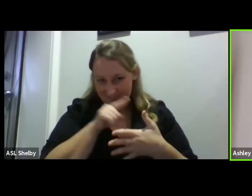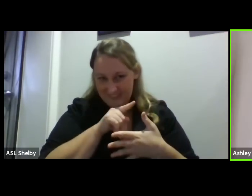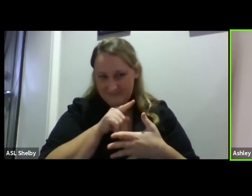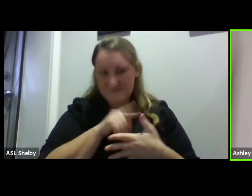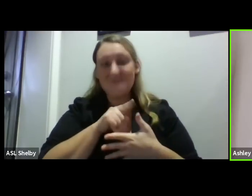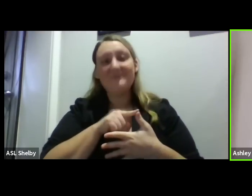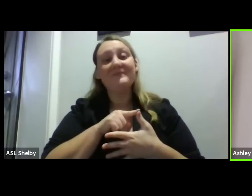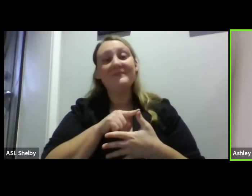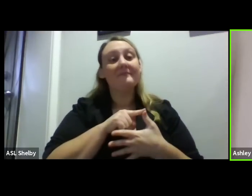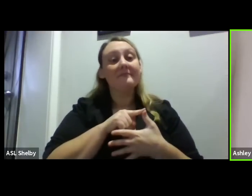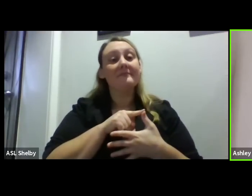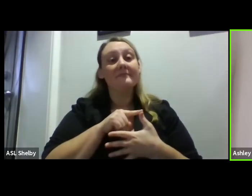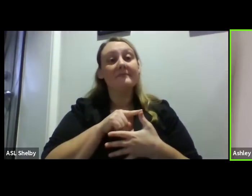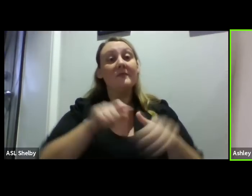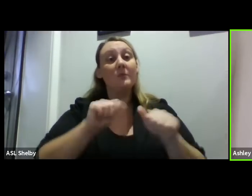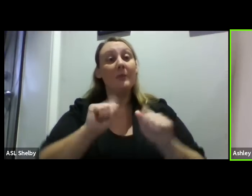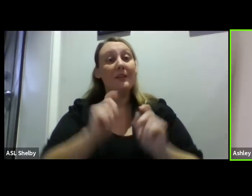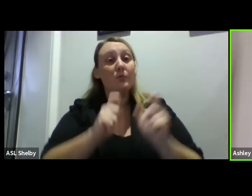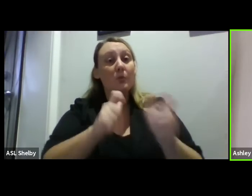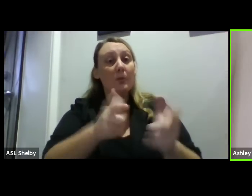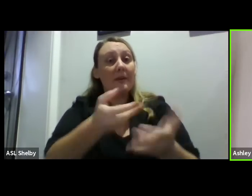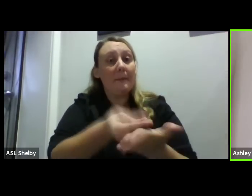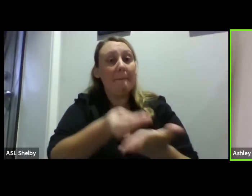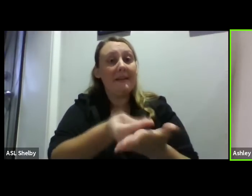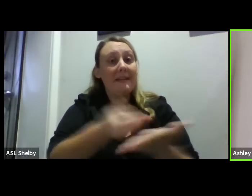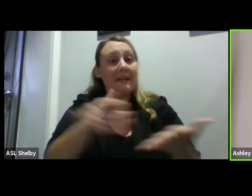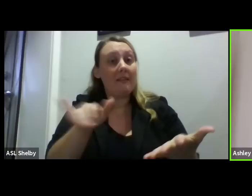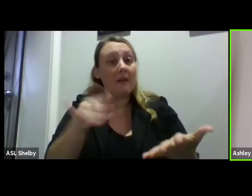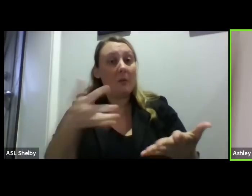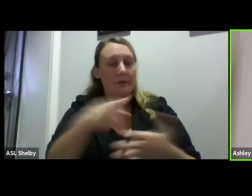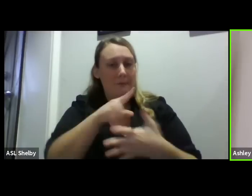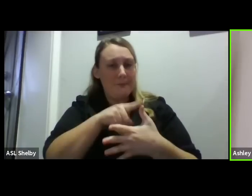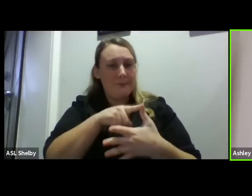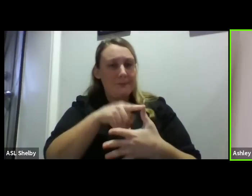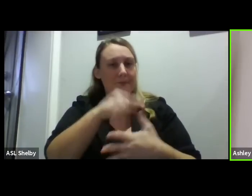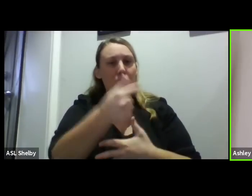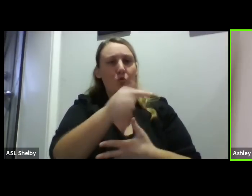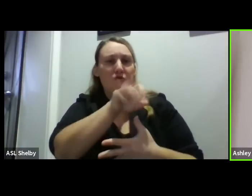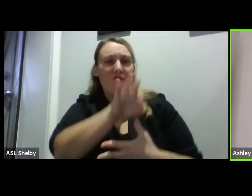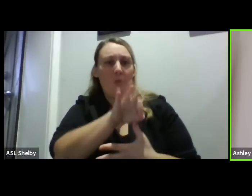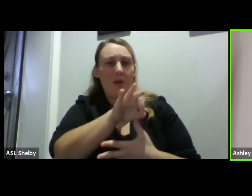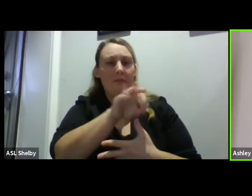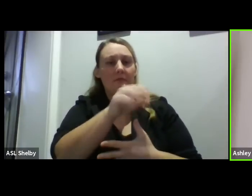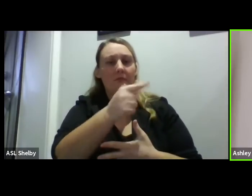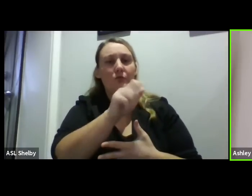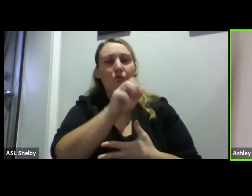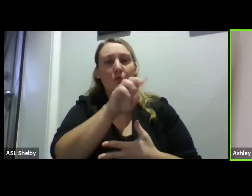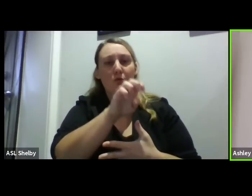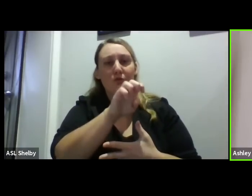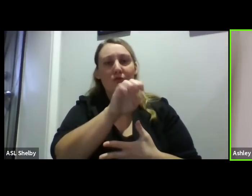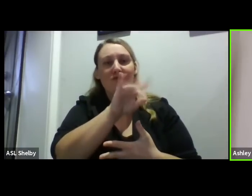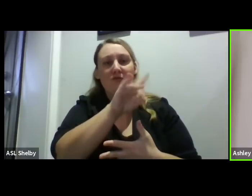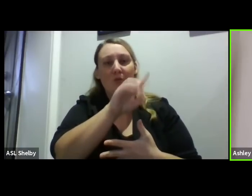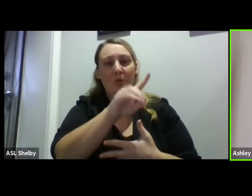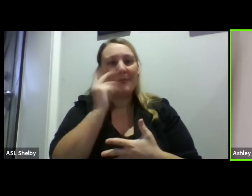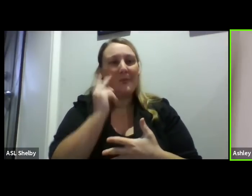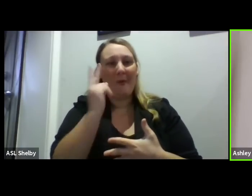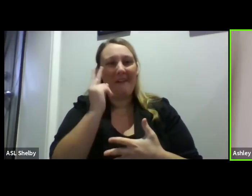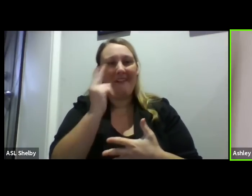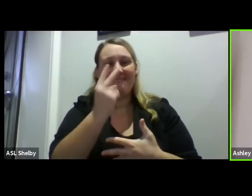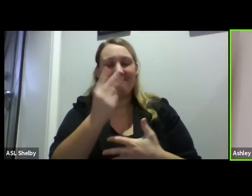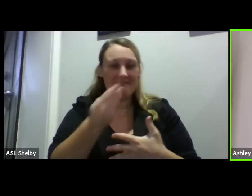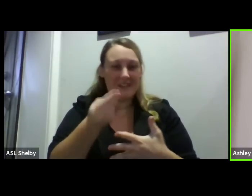you can donate to organizations such as the George Floyd Memorial Fund, Black Visions